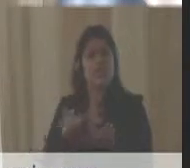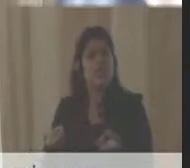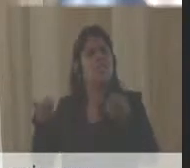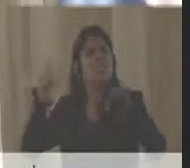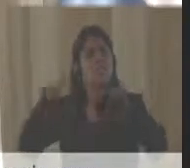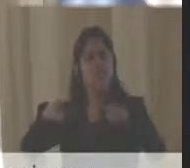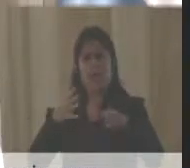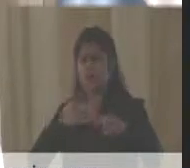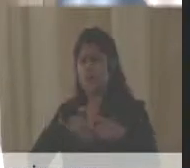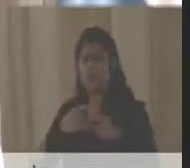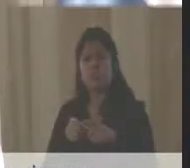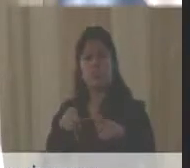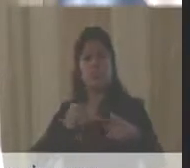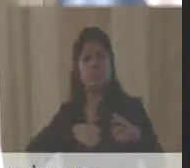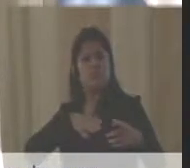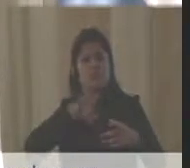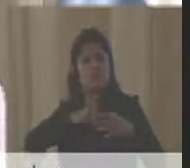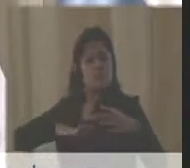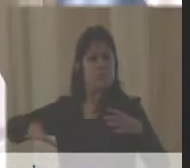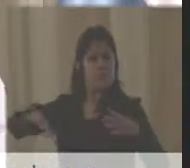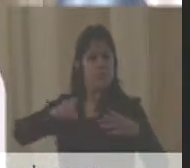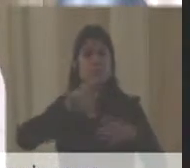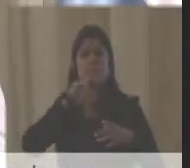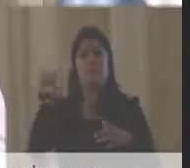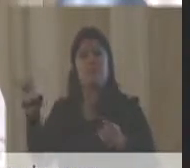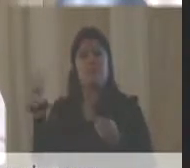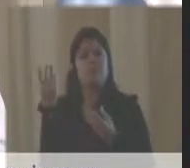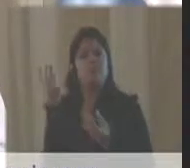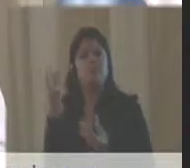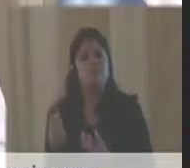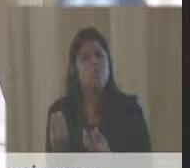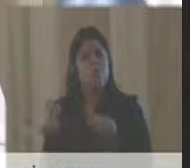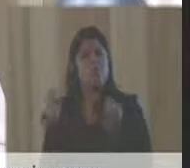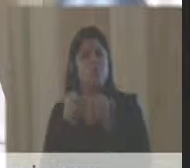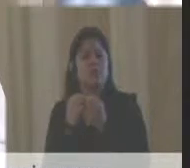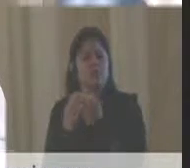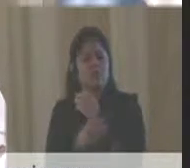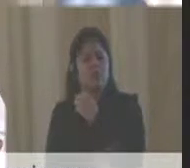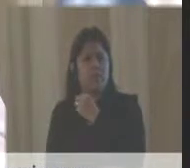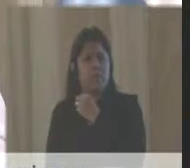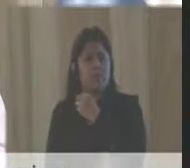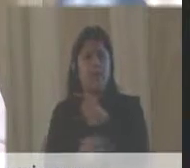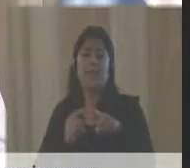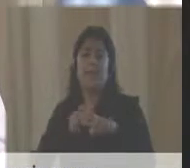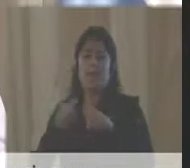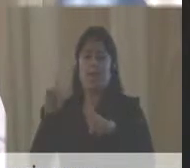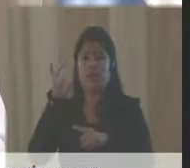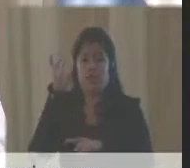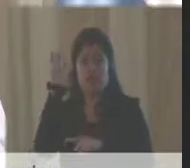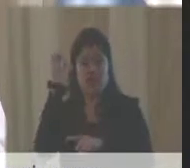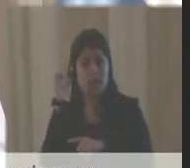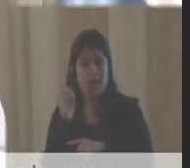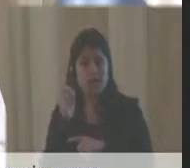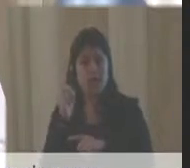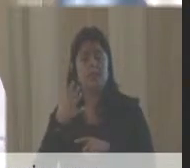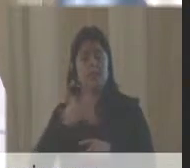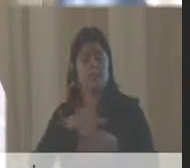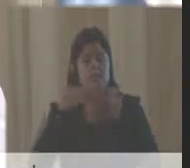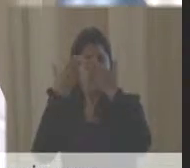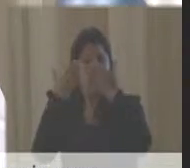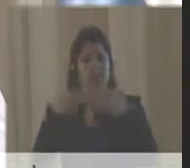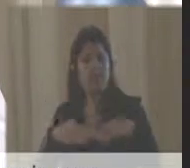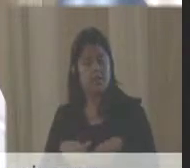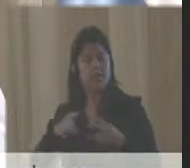of the city, but also in the modern Republican neighborhoods with very few situations of extreme poverty. And in